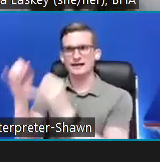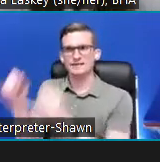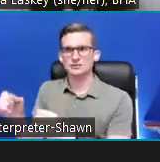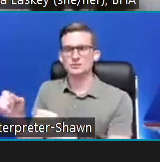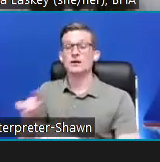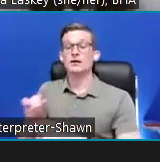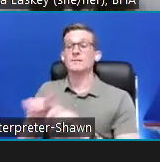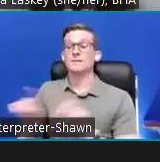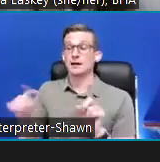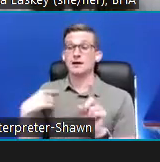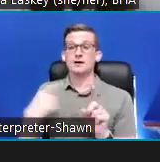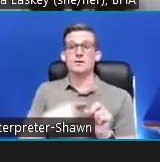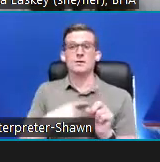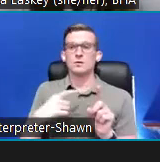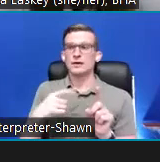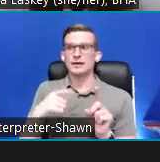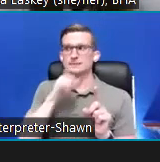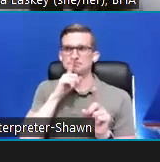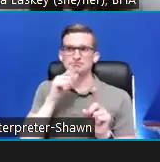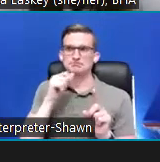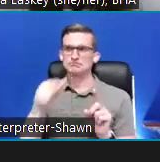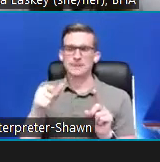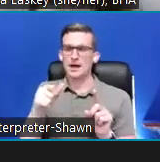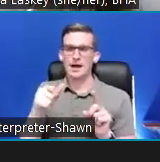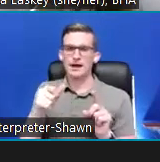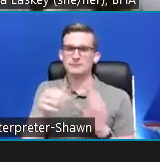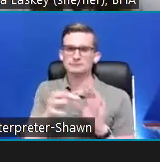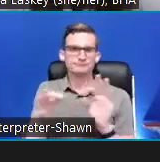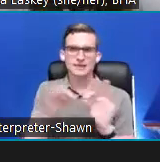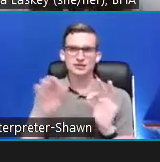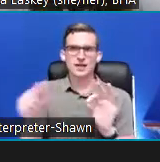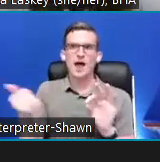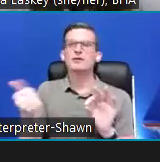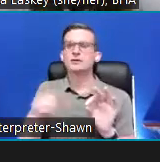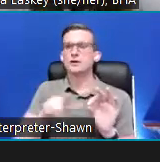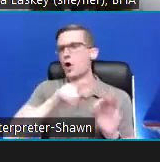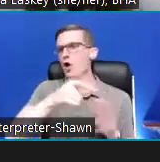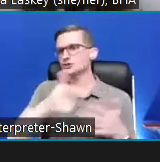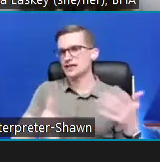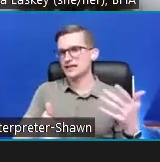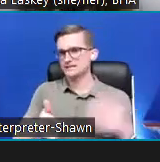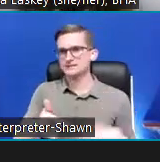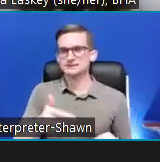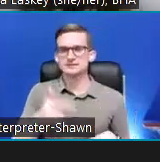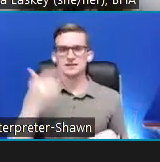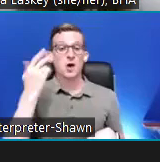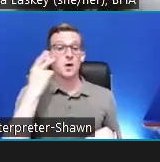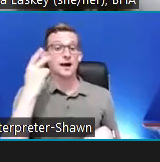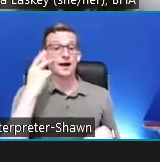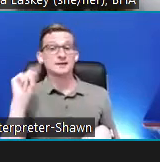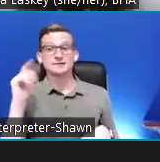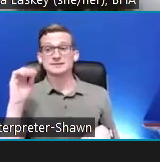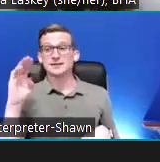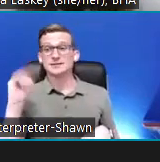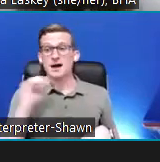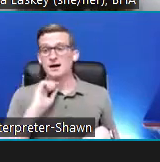necessarily speak or regulate to other alternatives. Just to answer that part of the question, and I see Tom has come off mute as well.